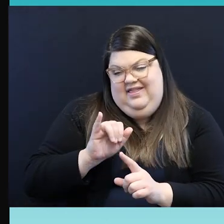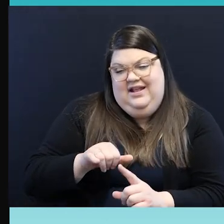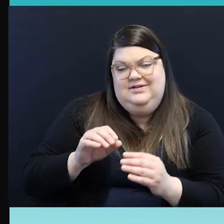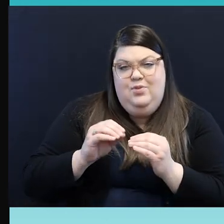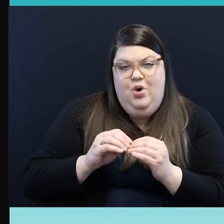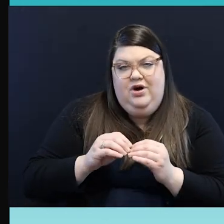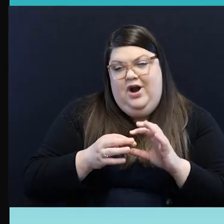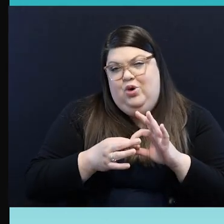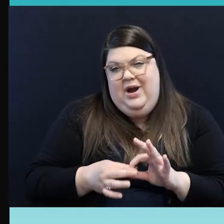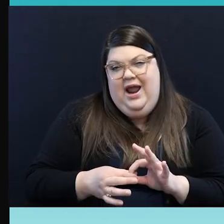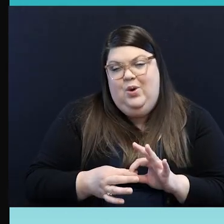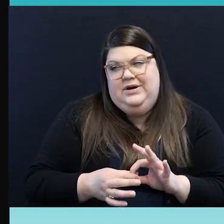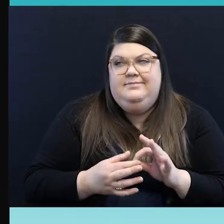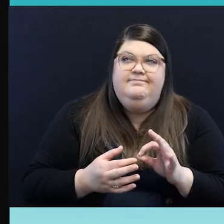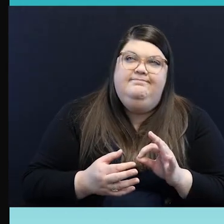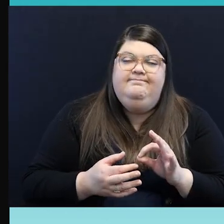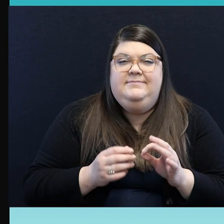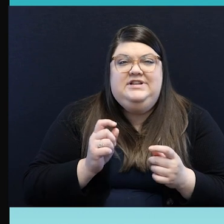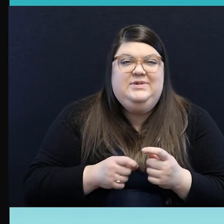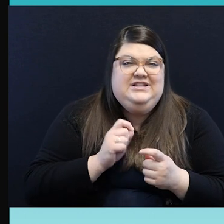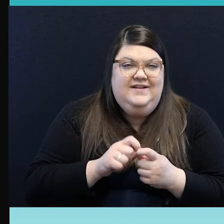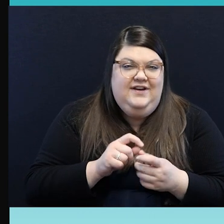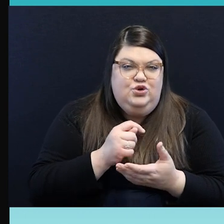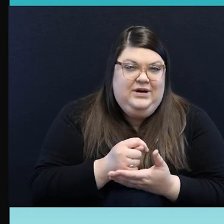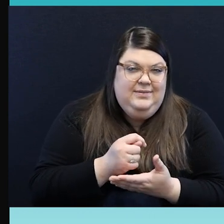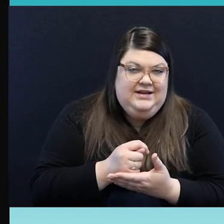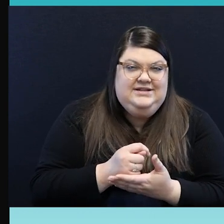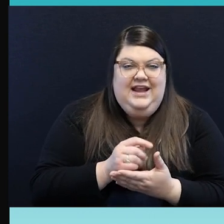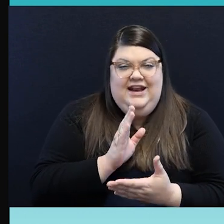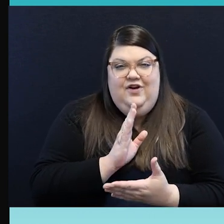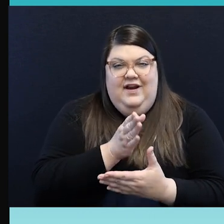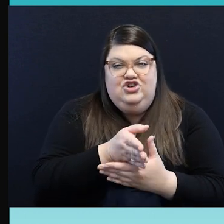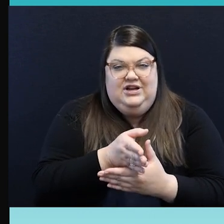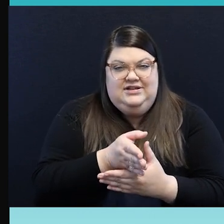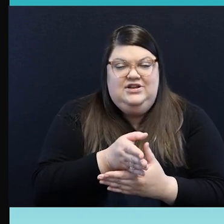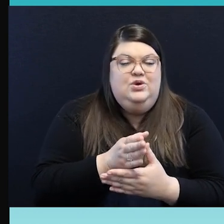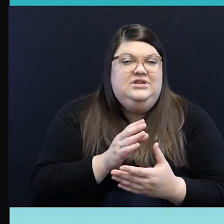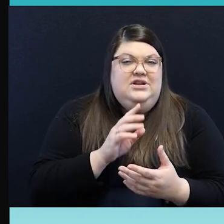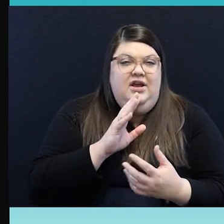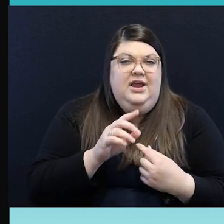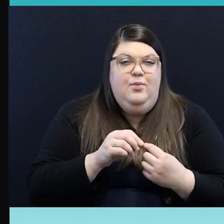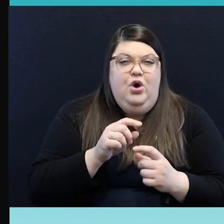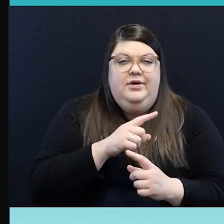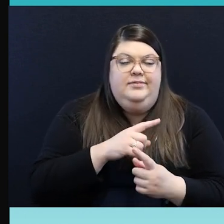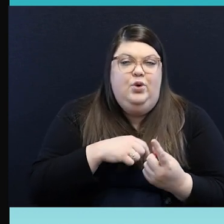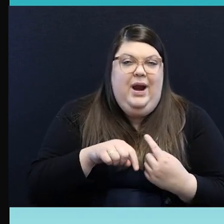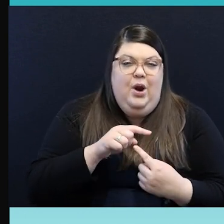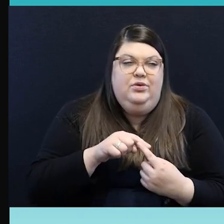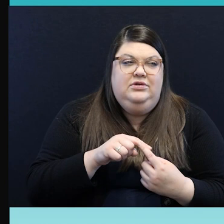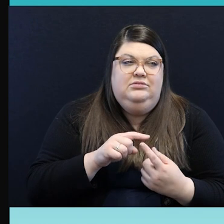more around specific treatments and interventions. So it's really talking much more